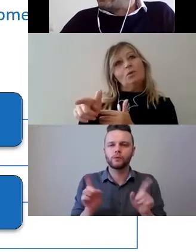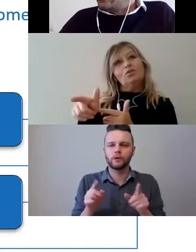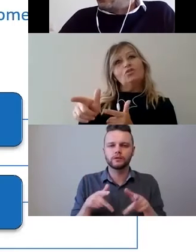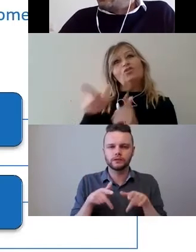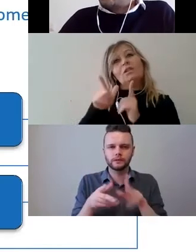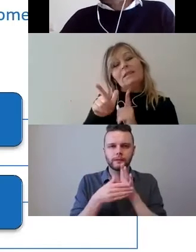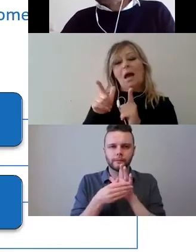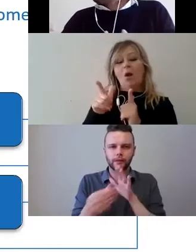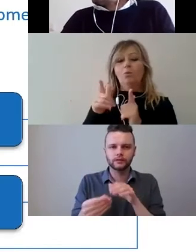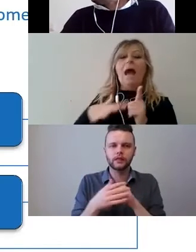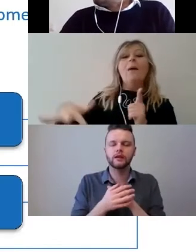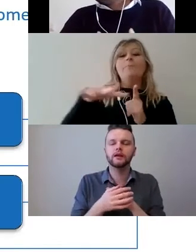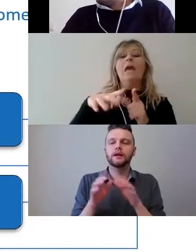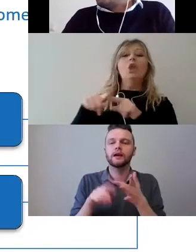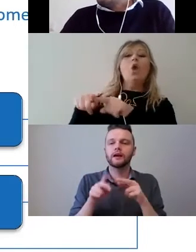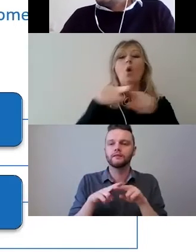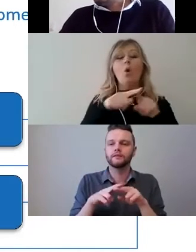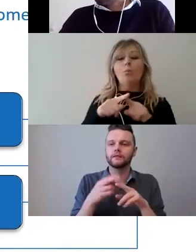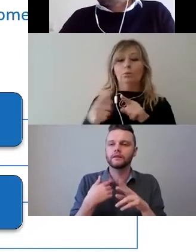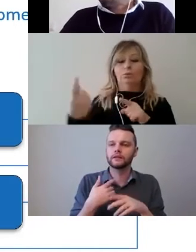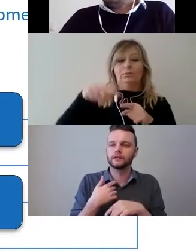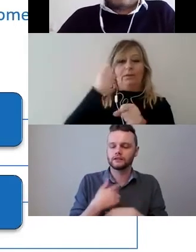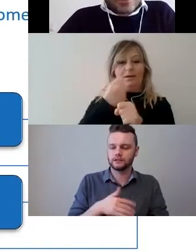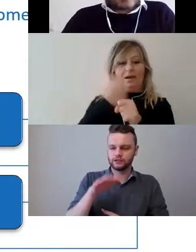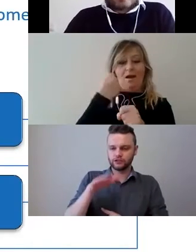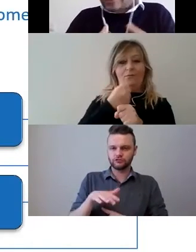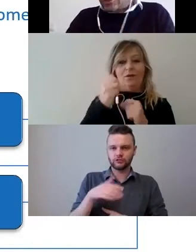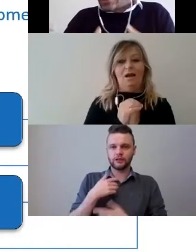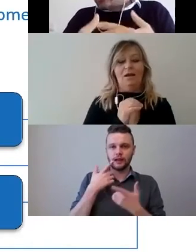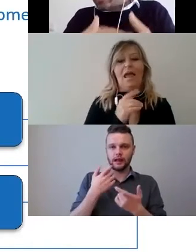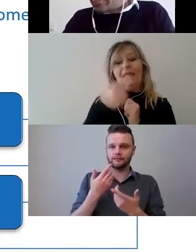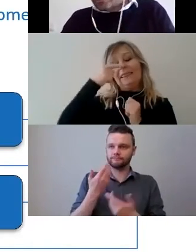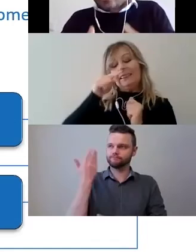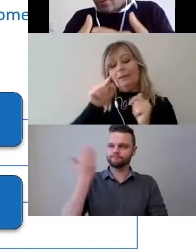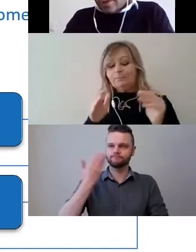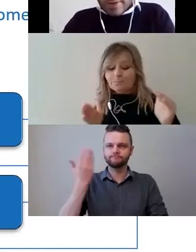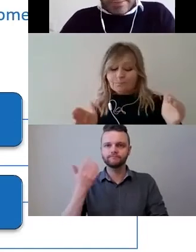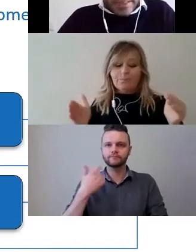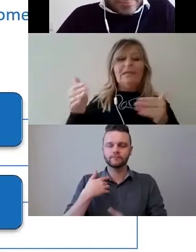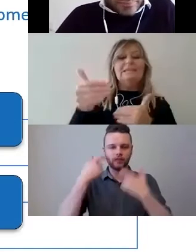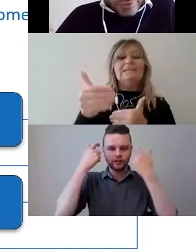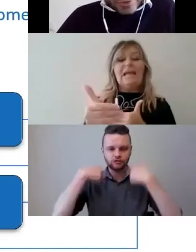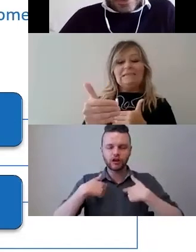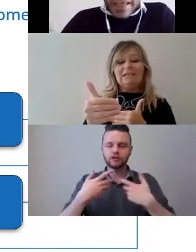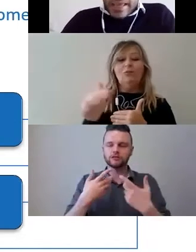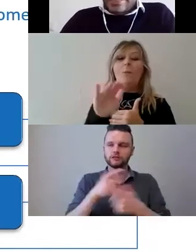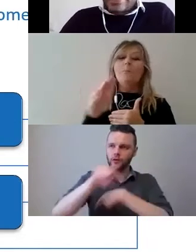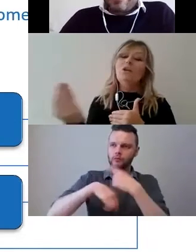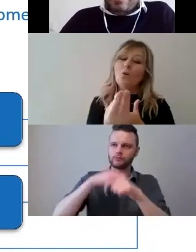of where people can, where children can be heard by the judge, by the prosecutor, and by the other